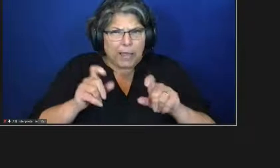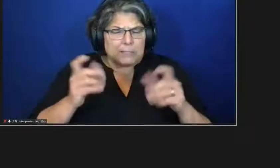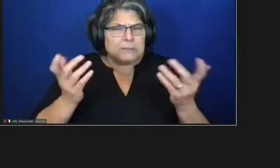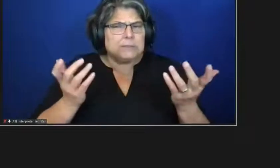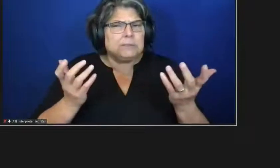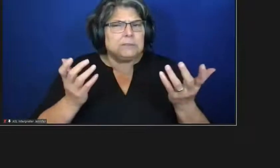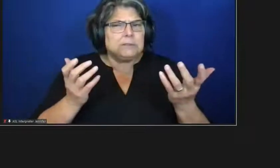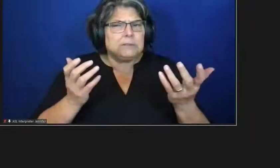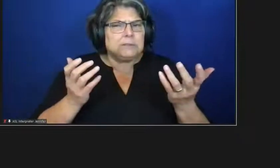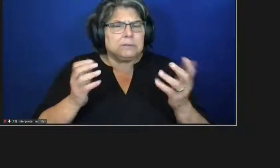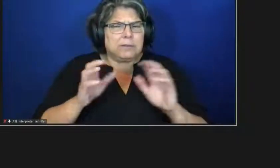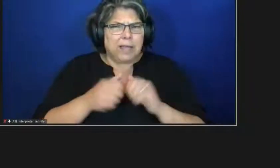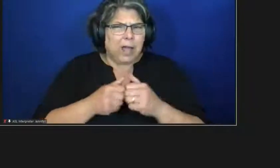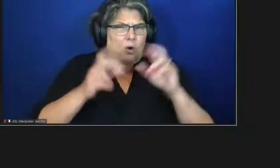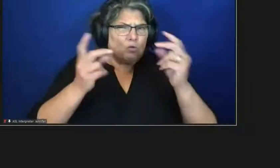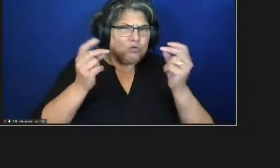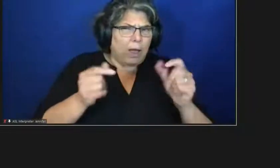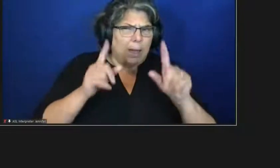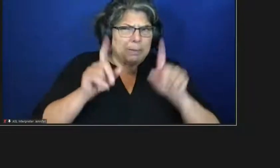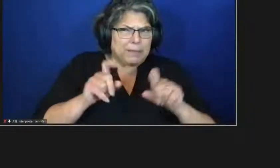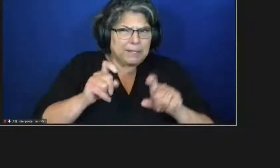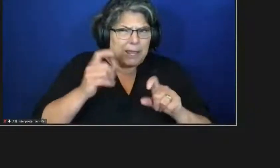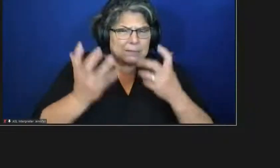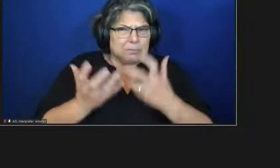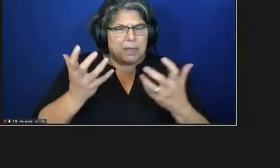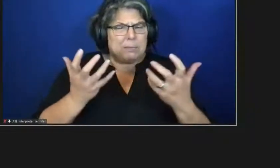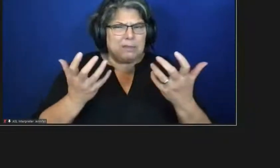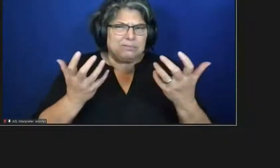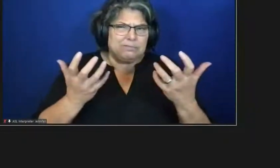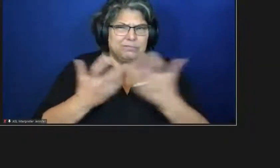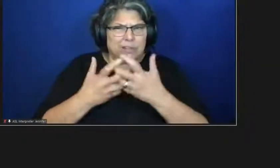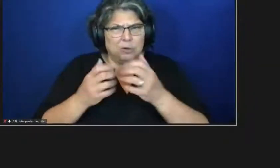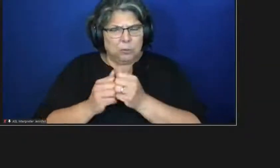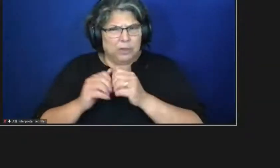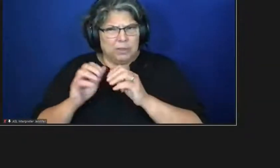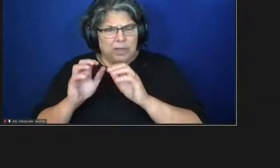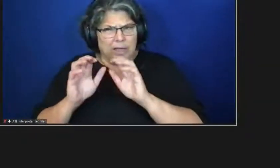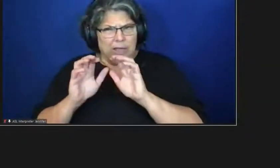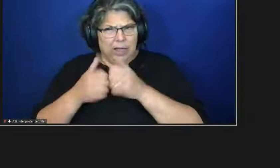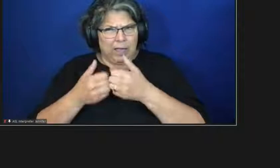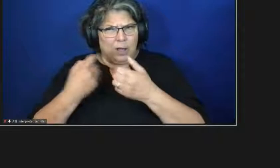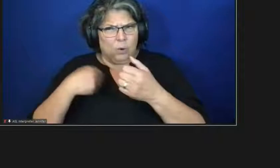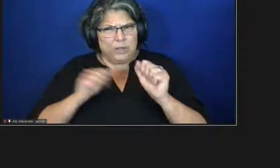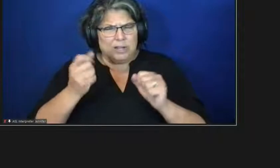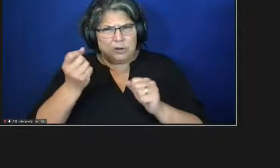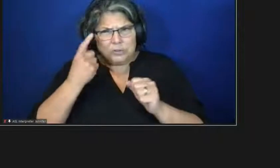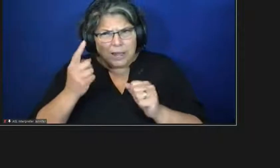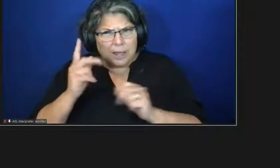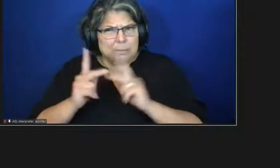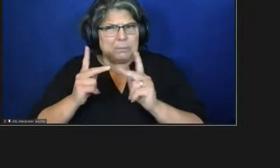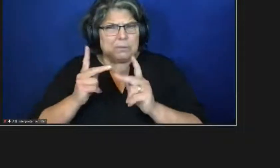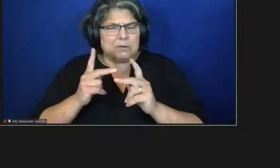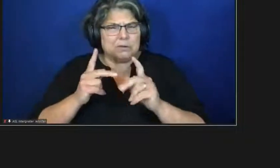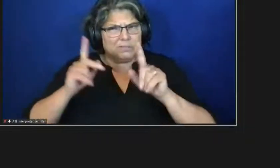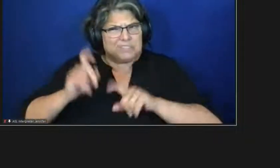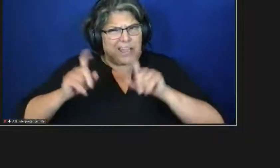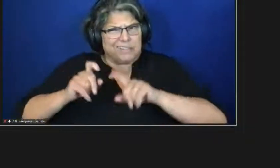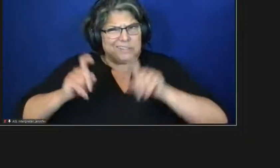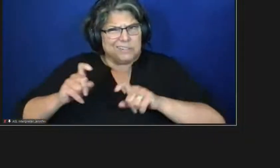tests piece of this might be fitting in to sort of how we can understand testing in the county